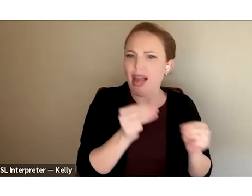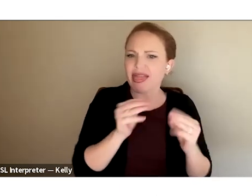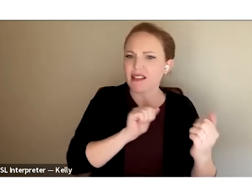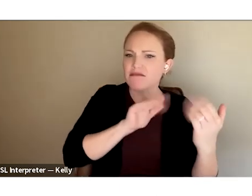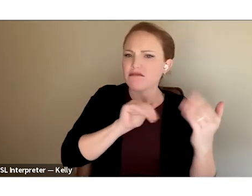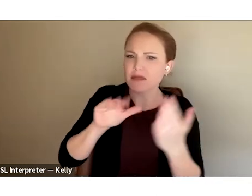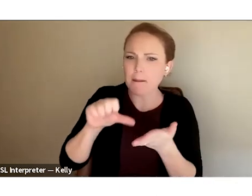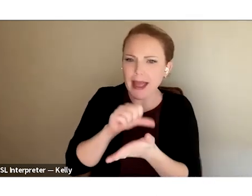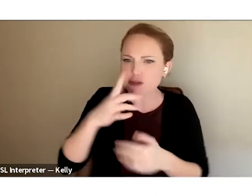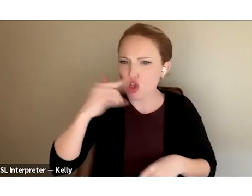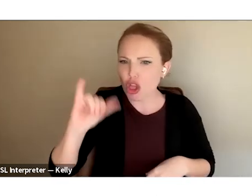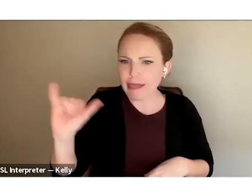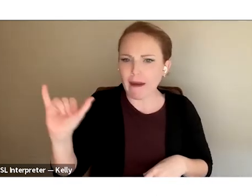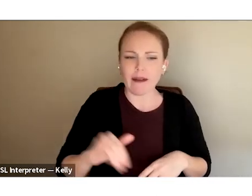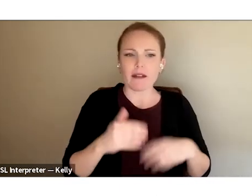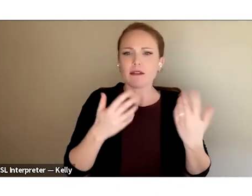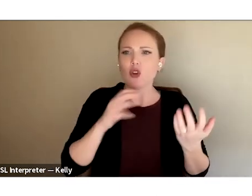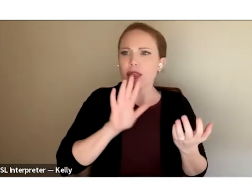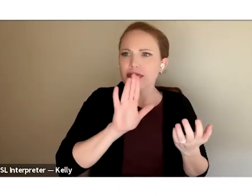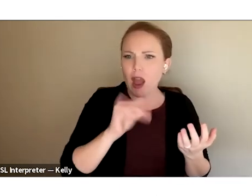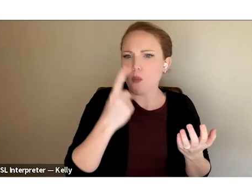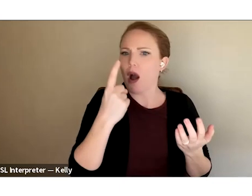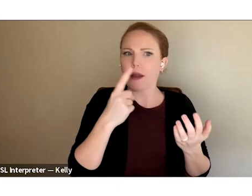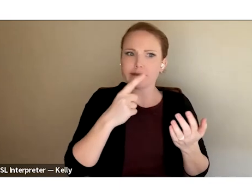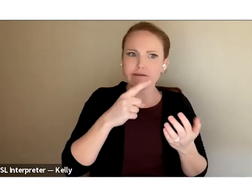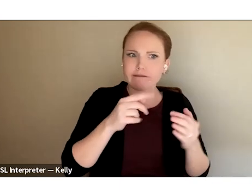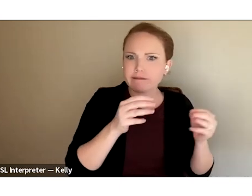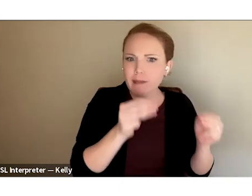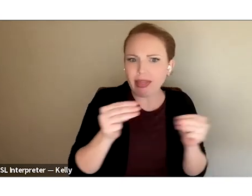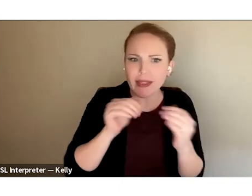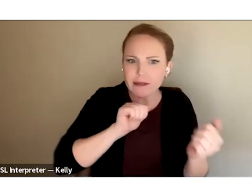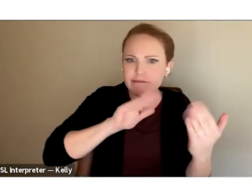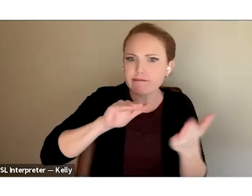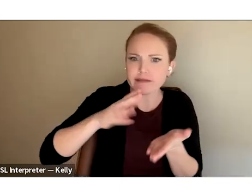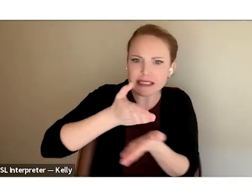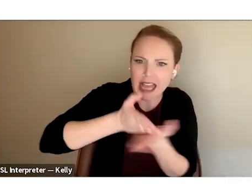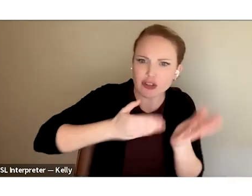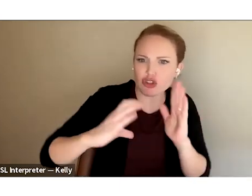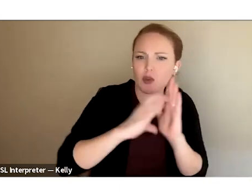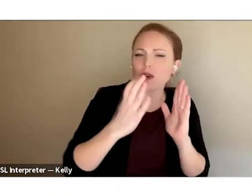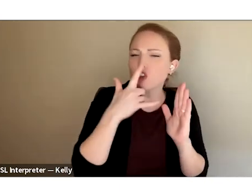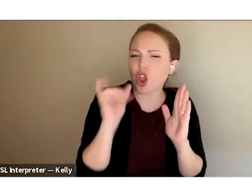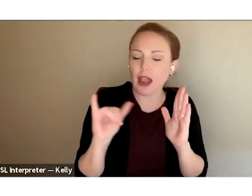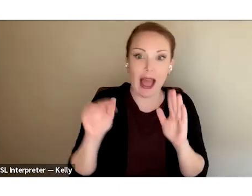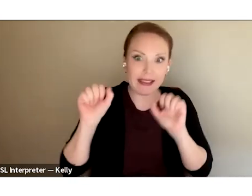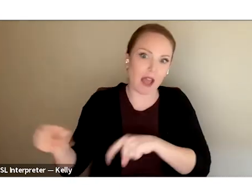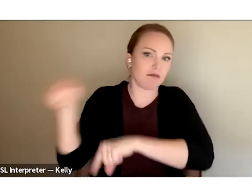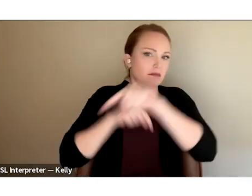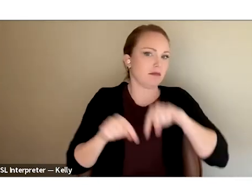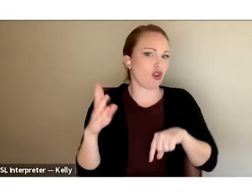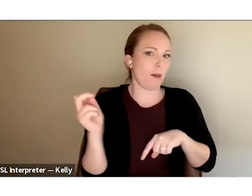their methodology section offer? And so, again, I